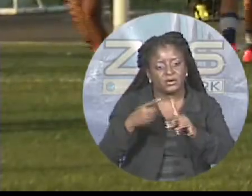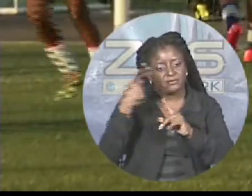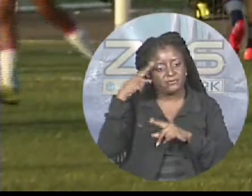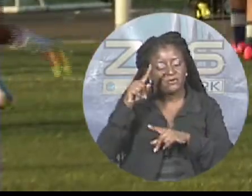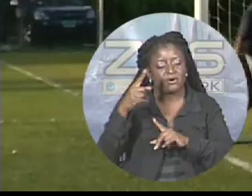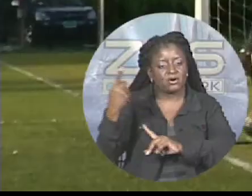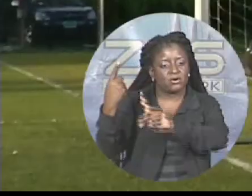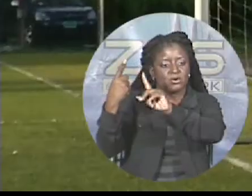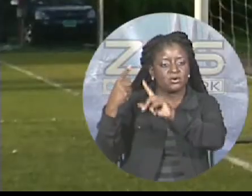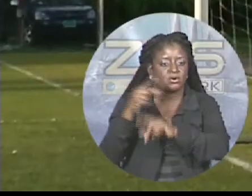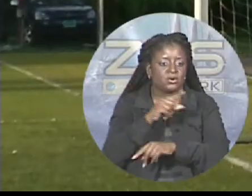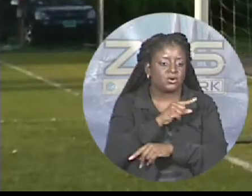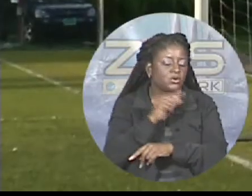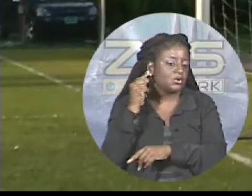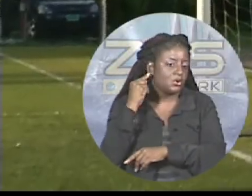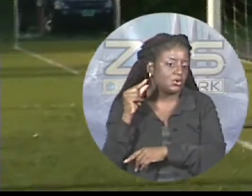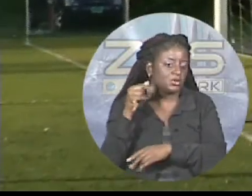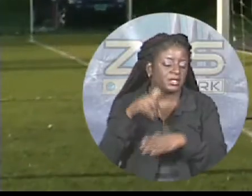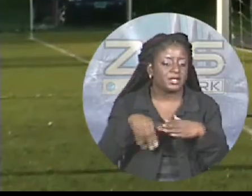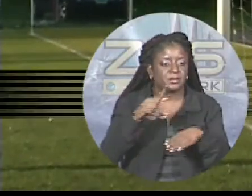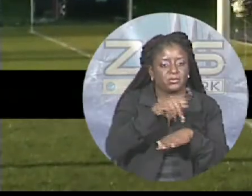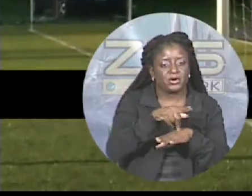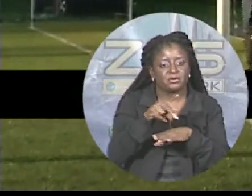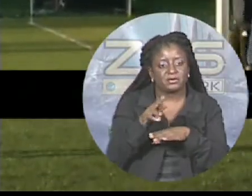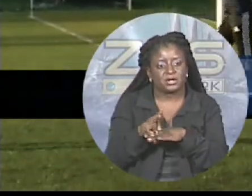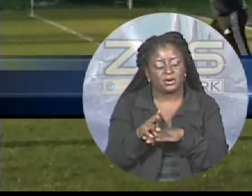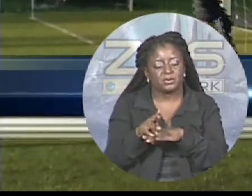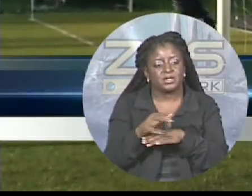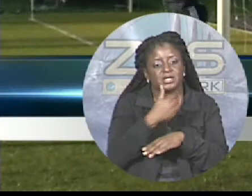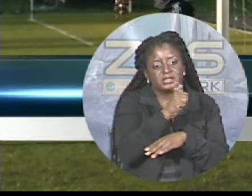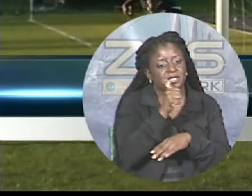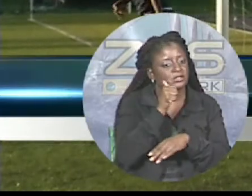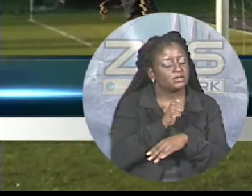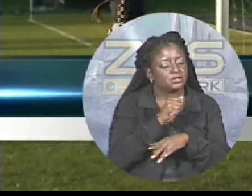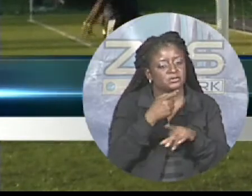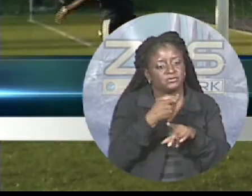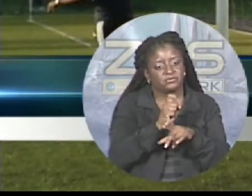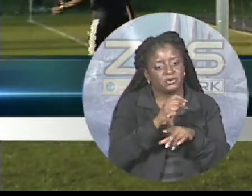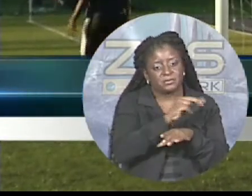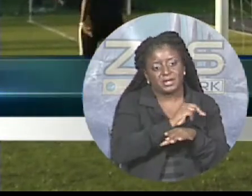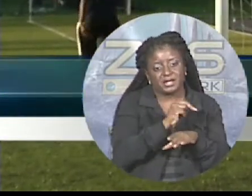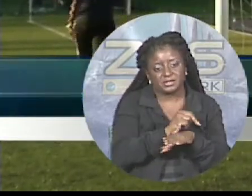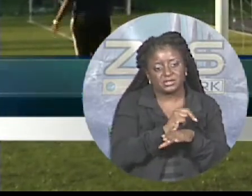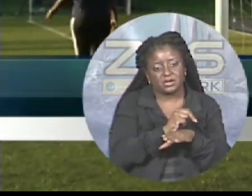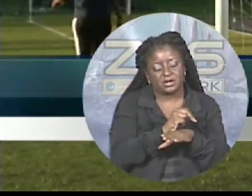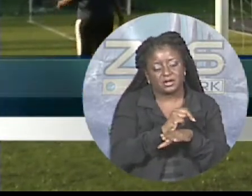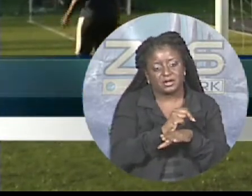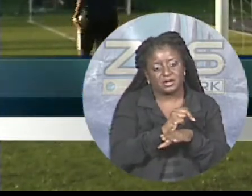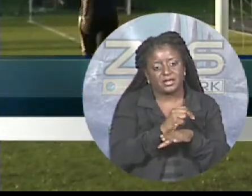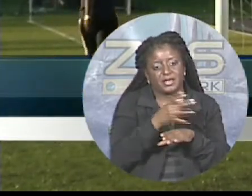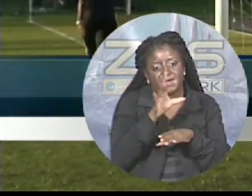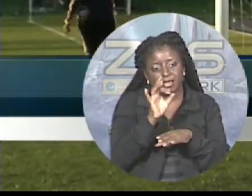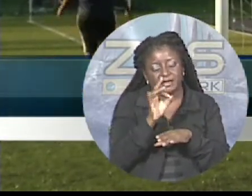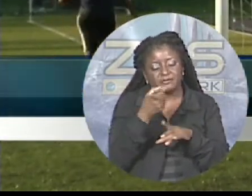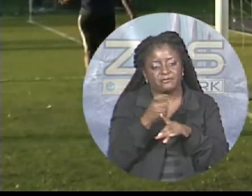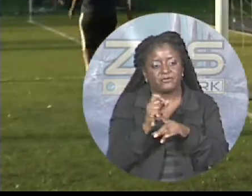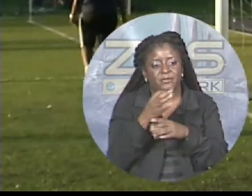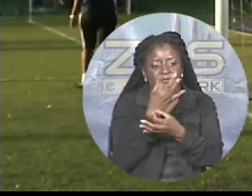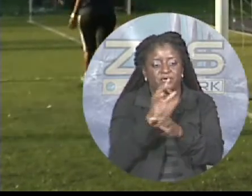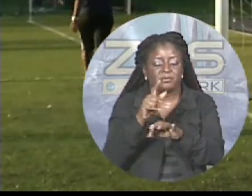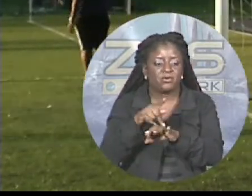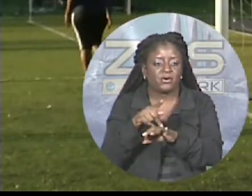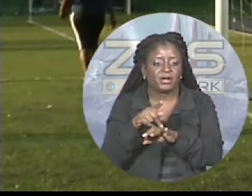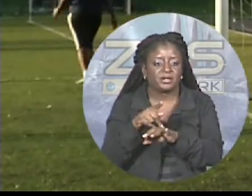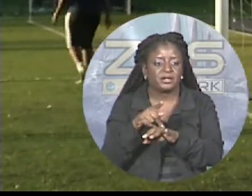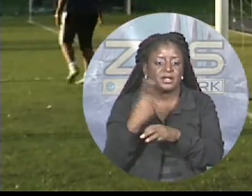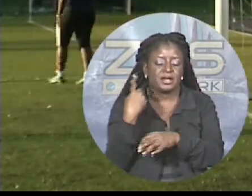Puerto Rico. We have 10 girls from Nassau and 8 from Freeport. I think we have 13 that competed last year in